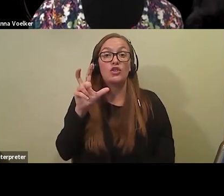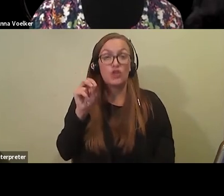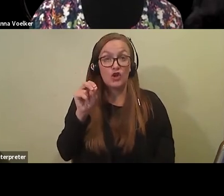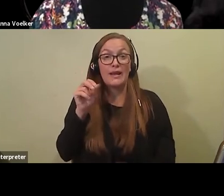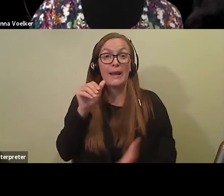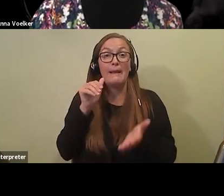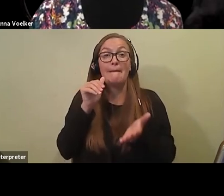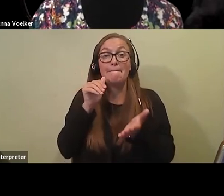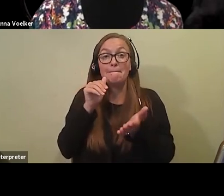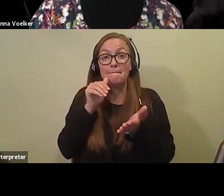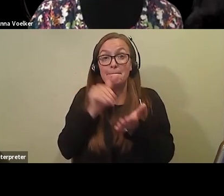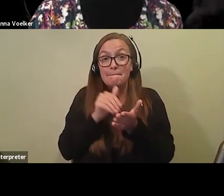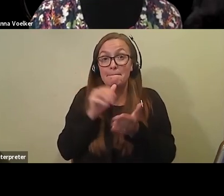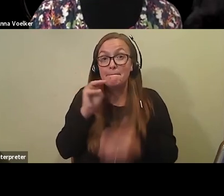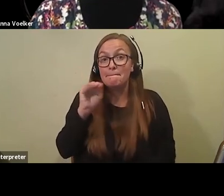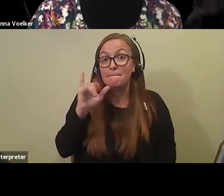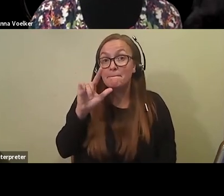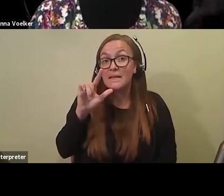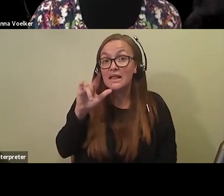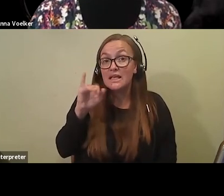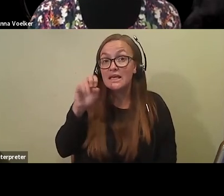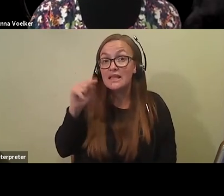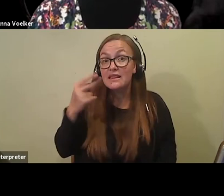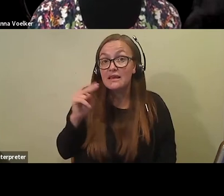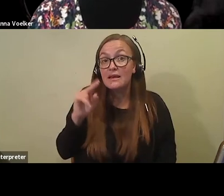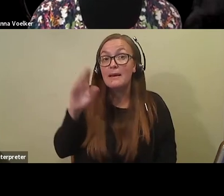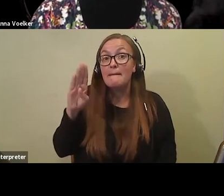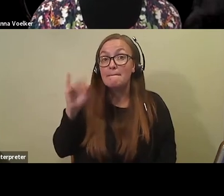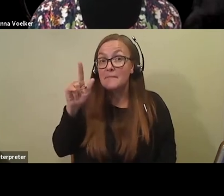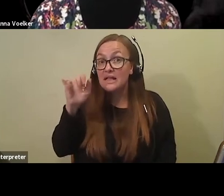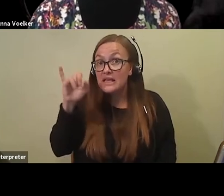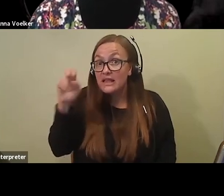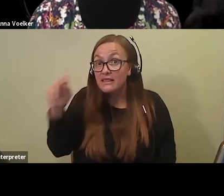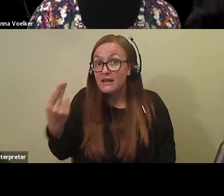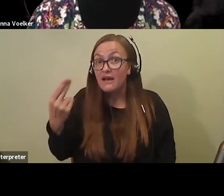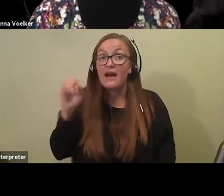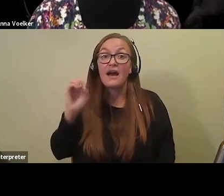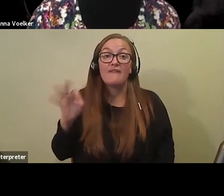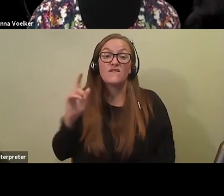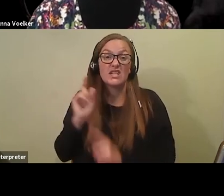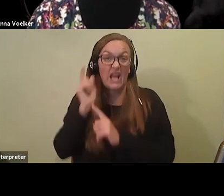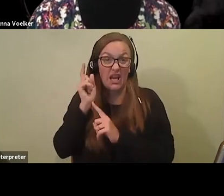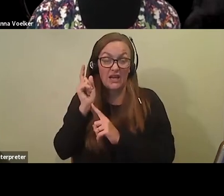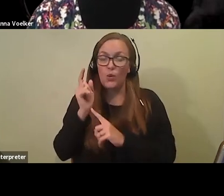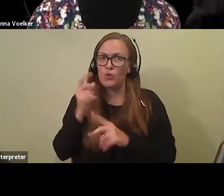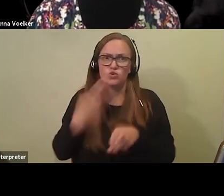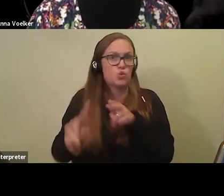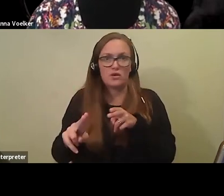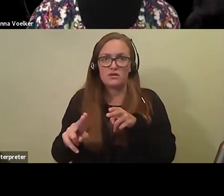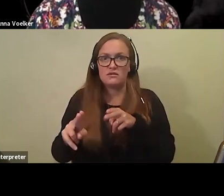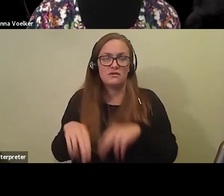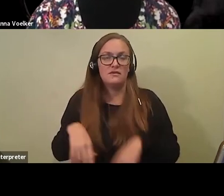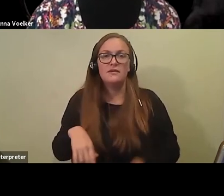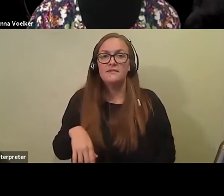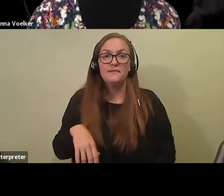millionth, billionth of a second. So for a very short time, it produces enormous amount of power, but it is